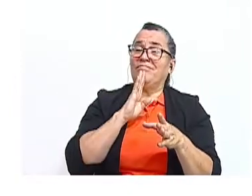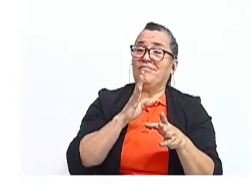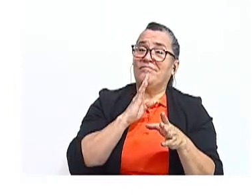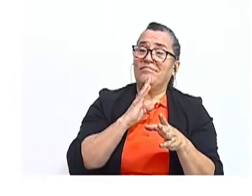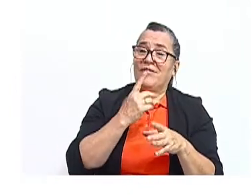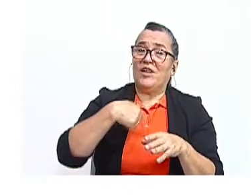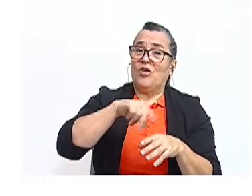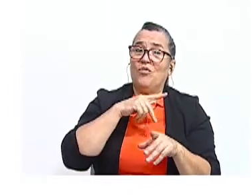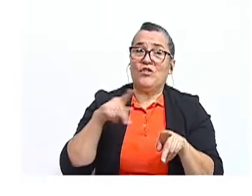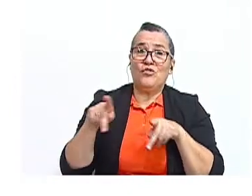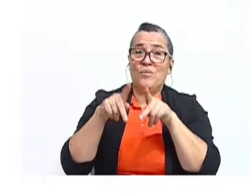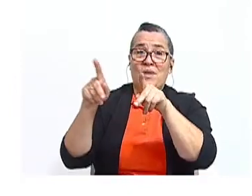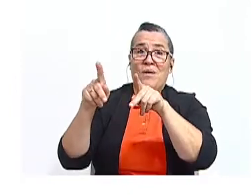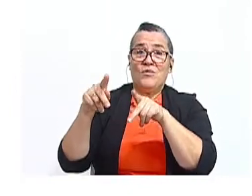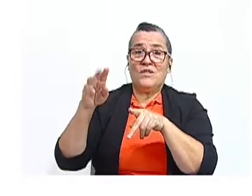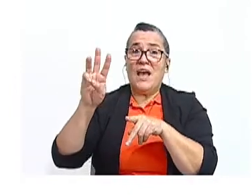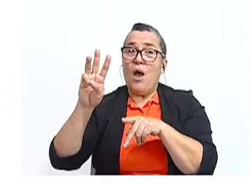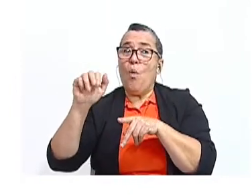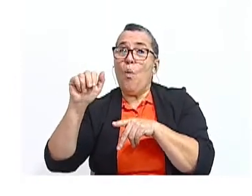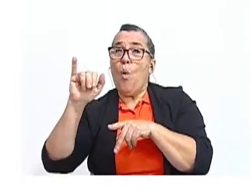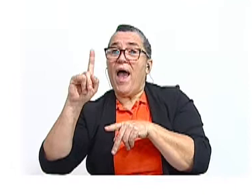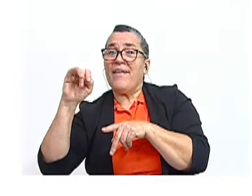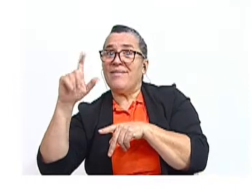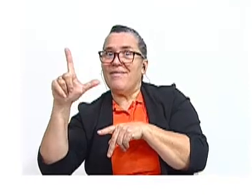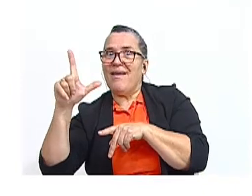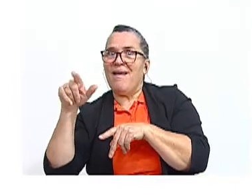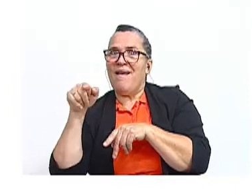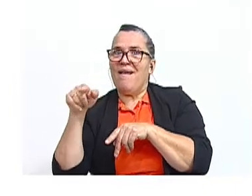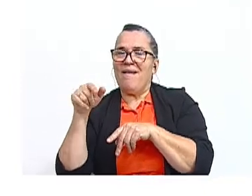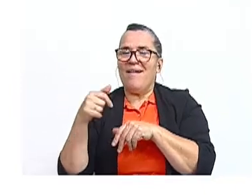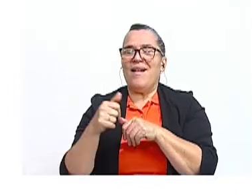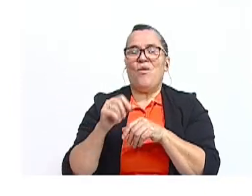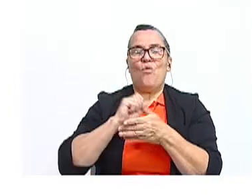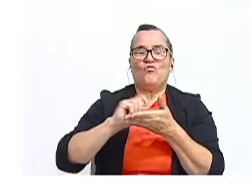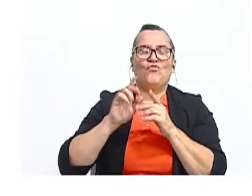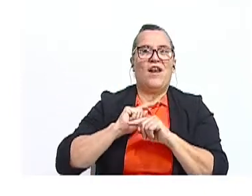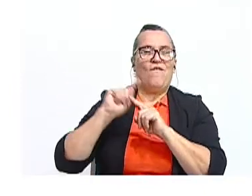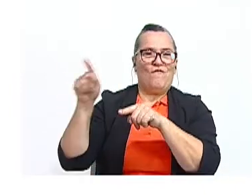our trip to Guatil, our school field trip to Guatil. Next word,